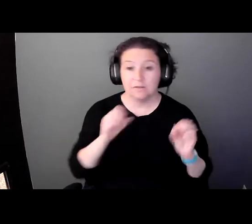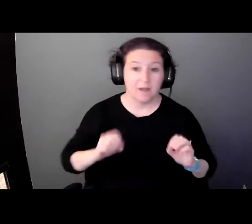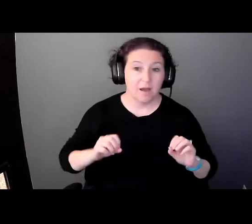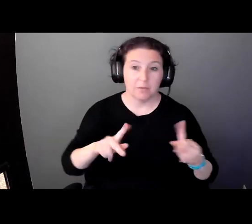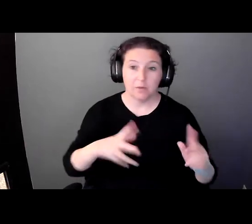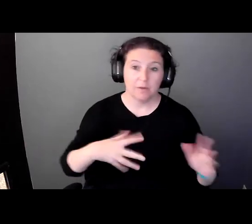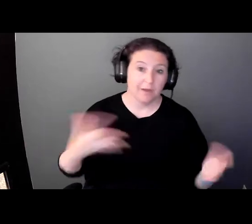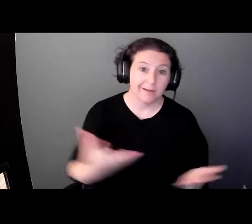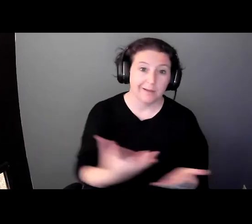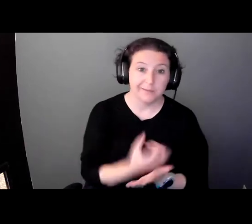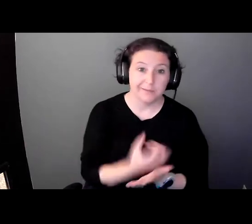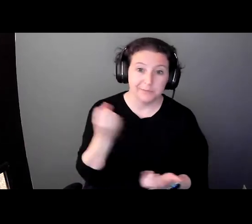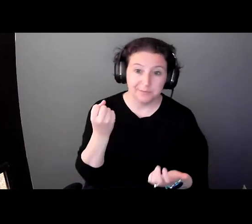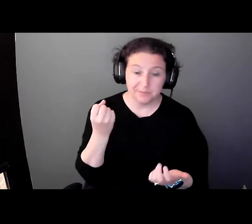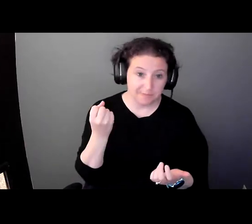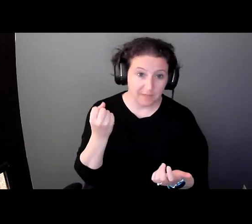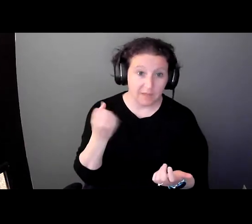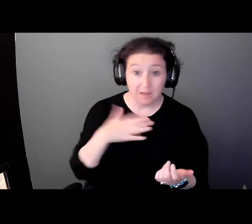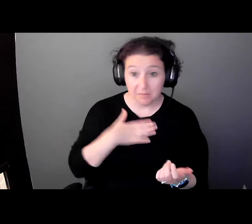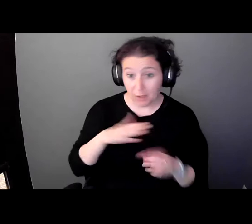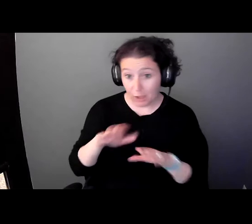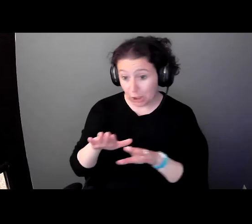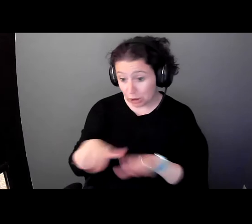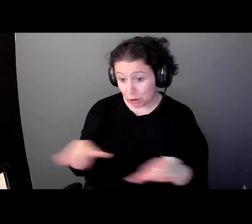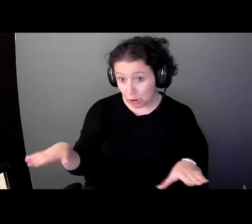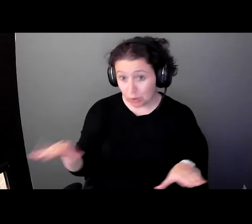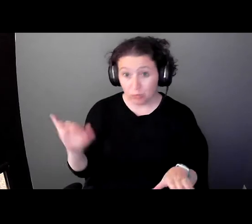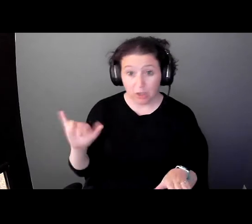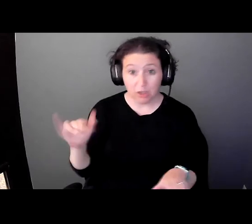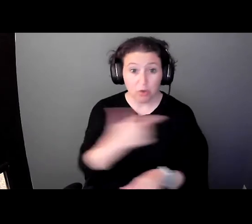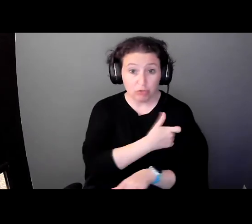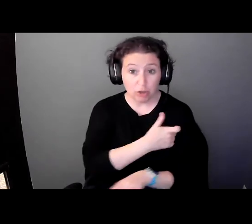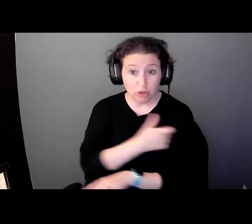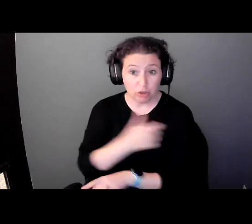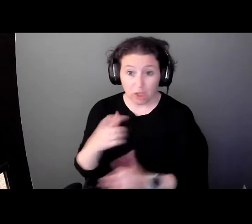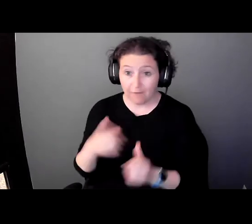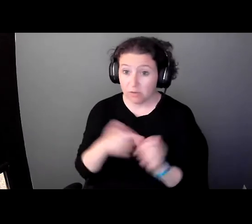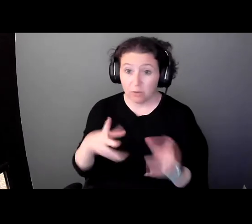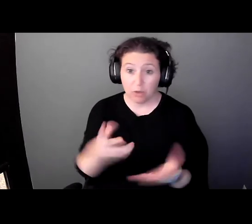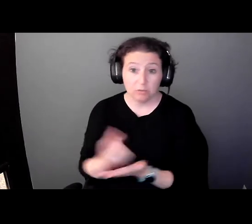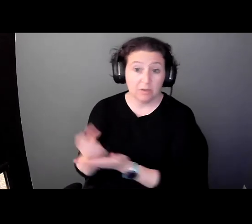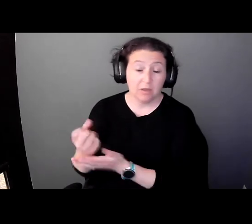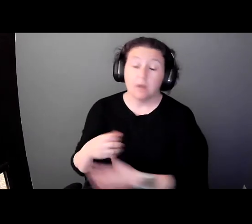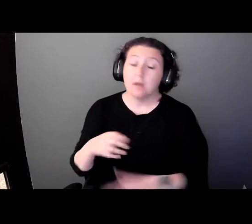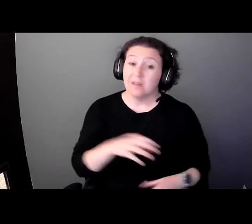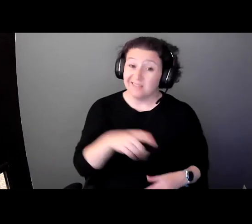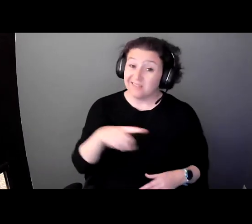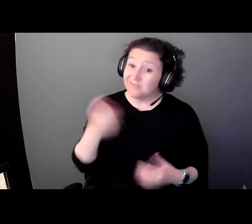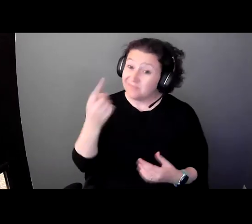opportunity, and my children as well. These vaccines are safe.